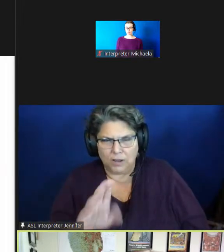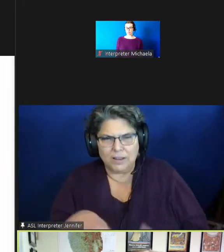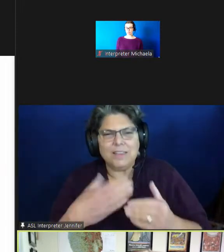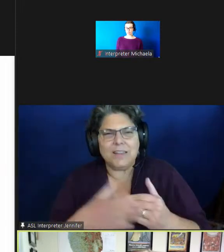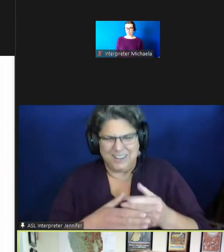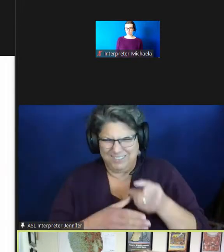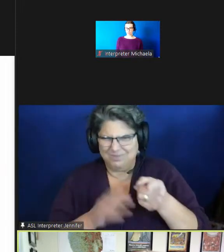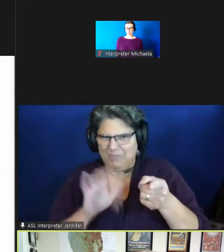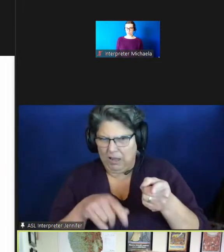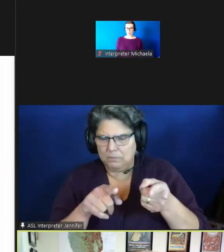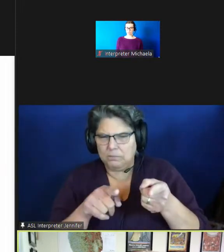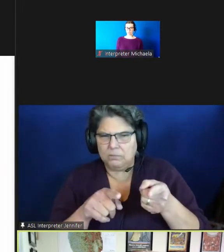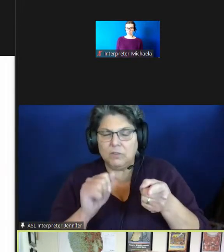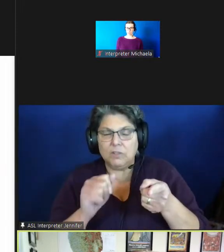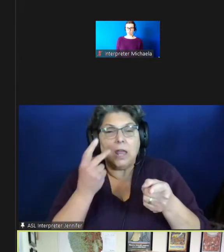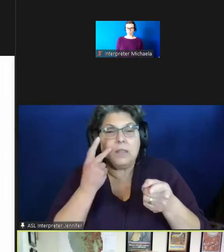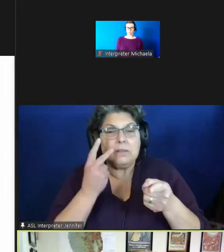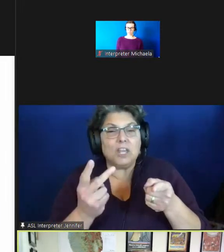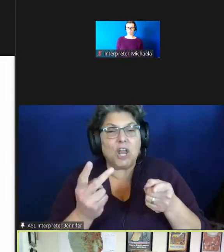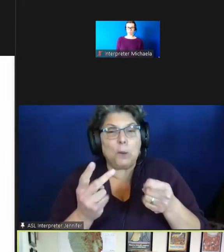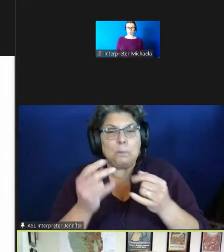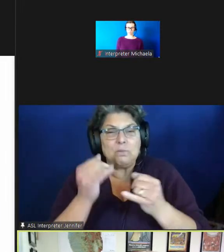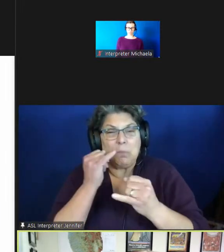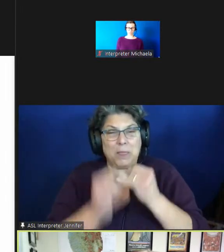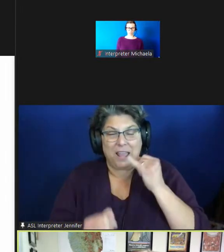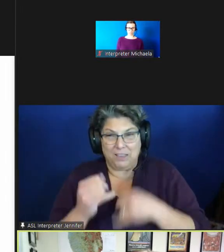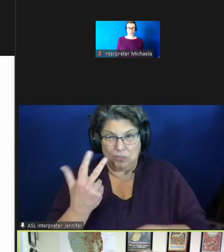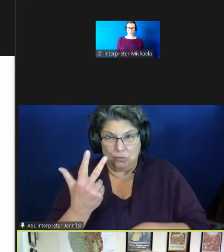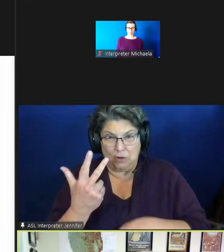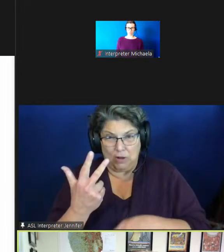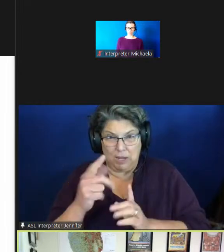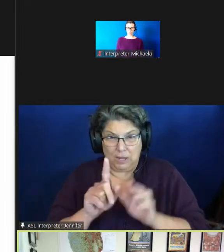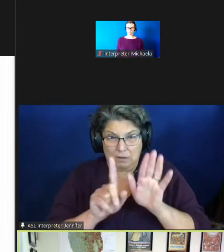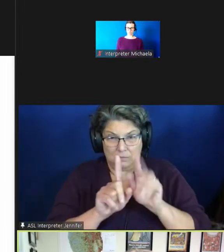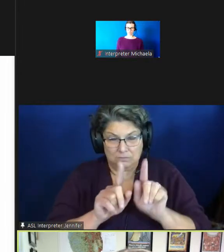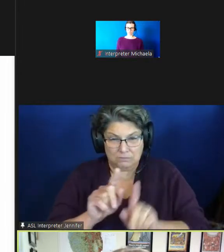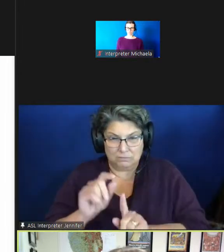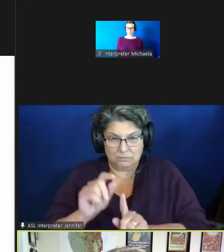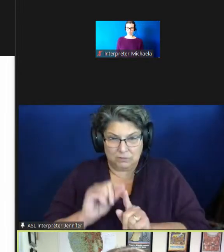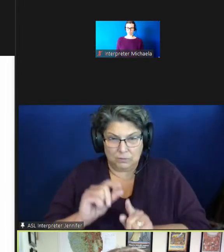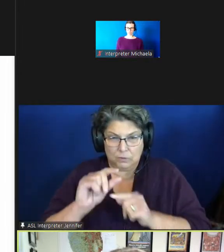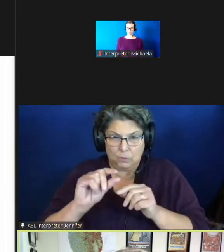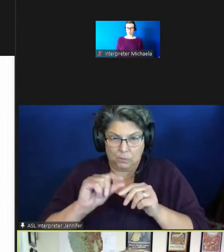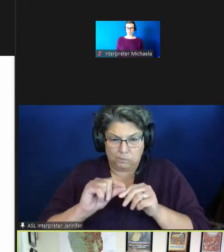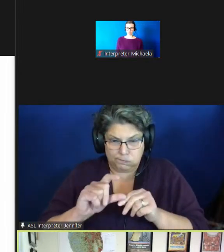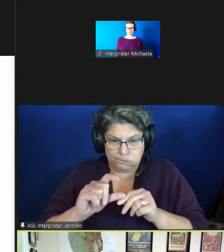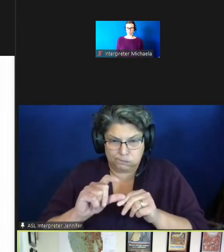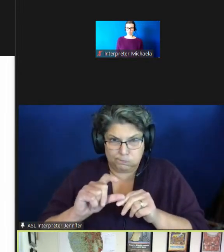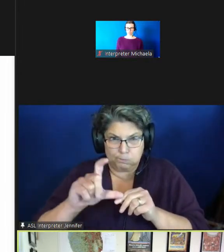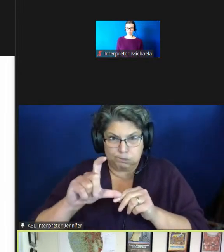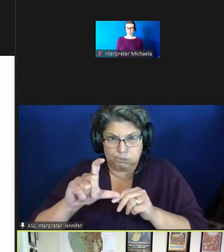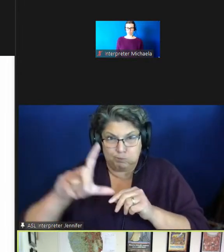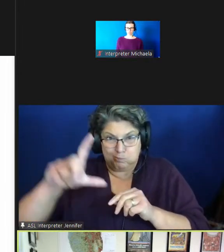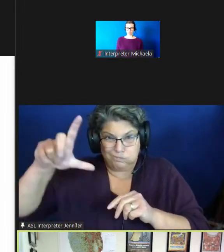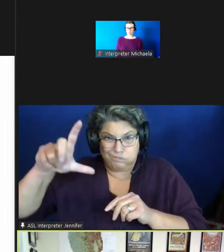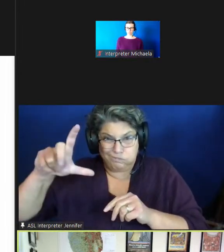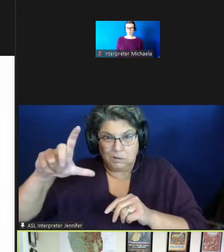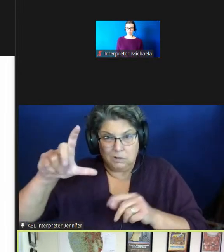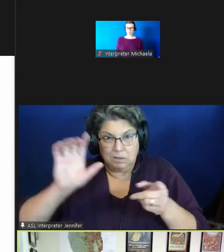And so you can see on the last three bars, which just start on